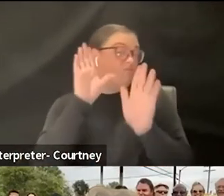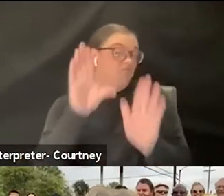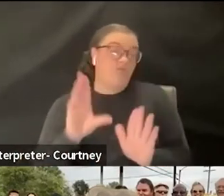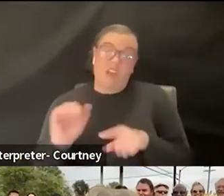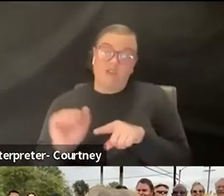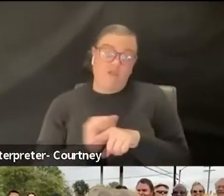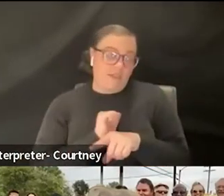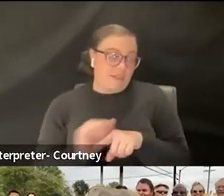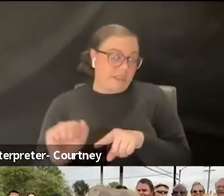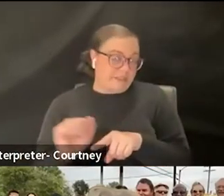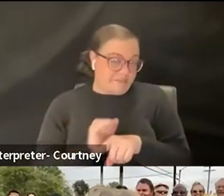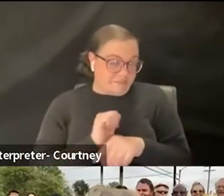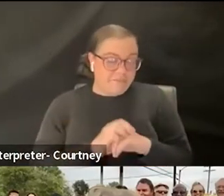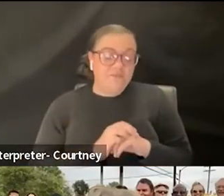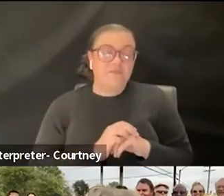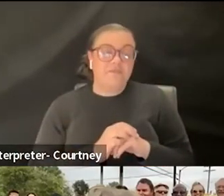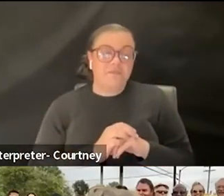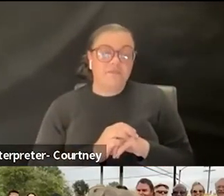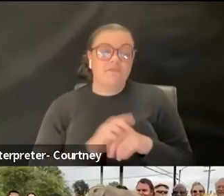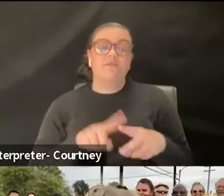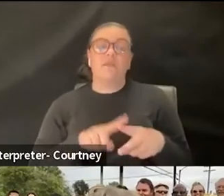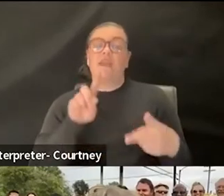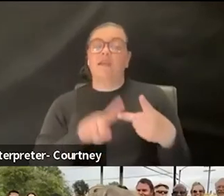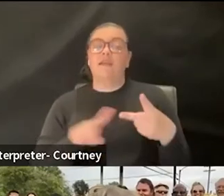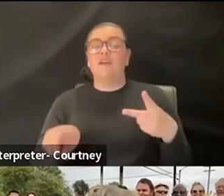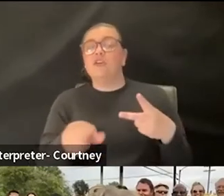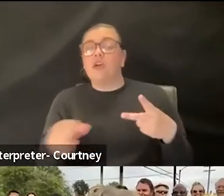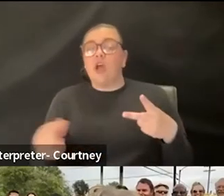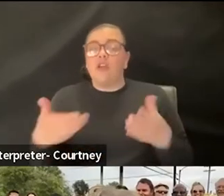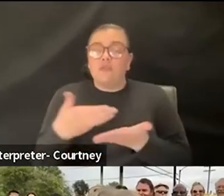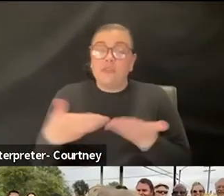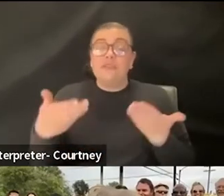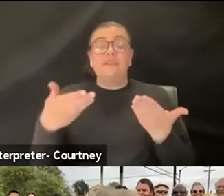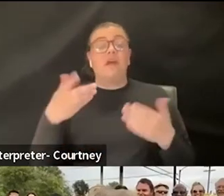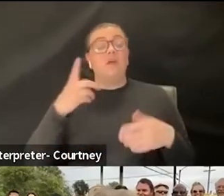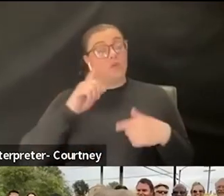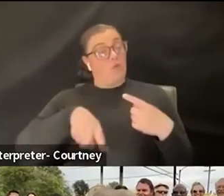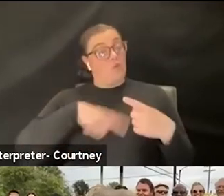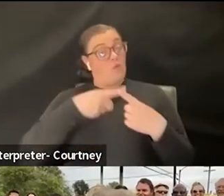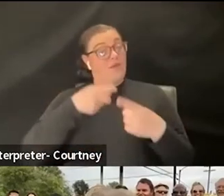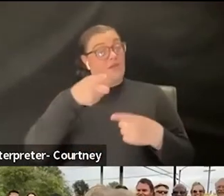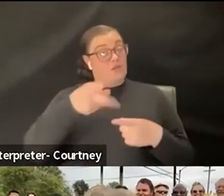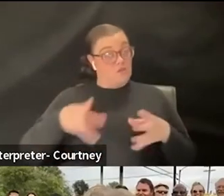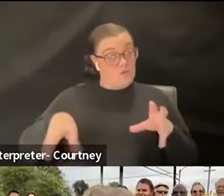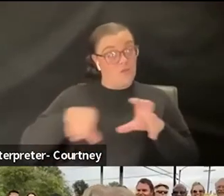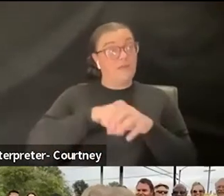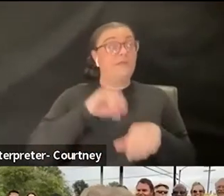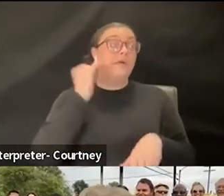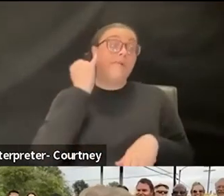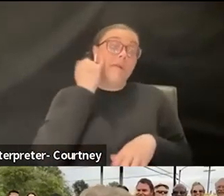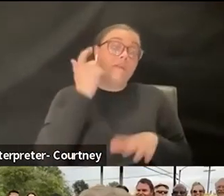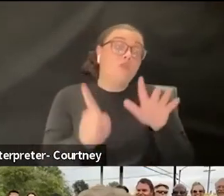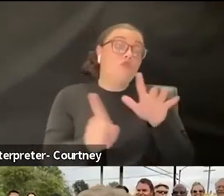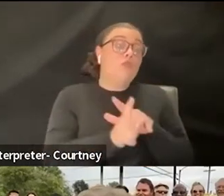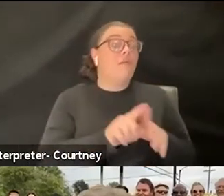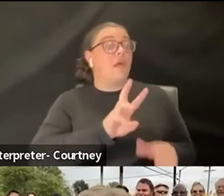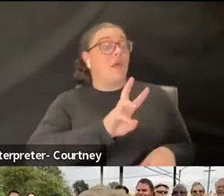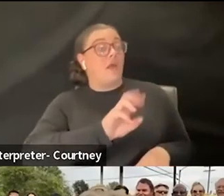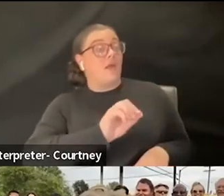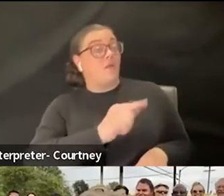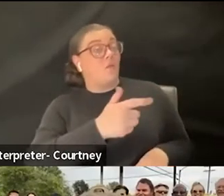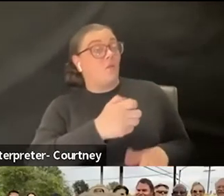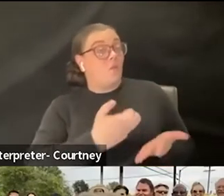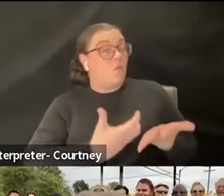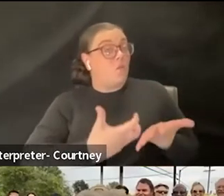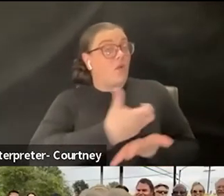my mind. And when you get involved, if you show up to a wages and working conditions meeting, or if you talk to a friend that's in leadership or